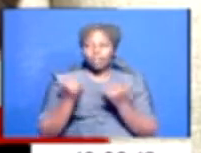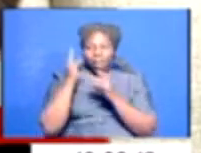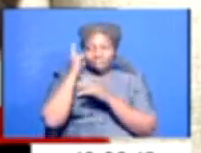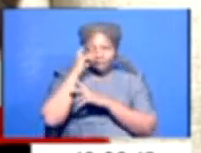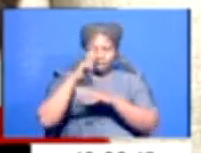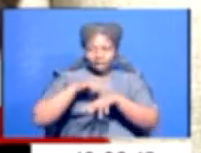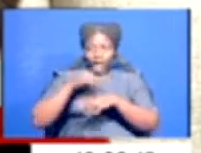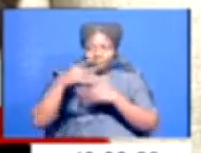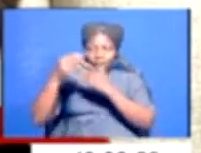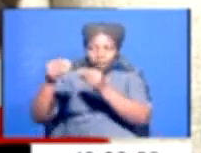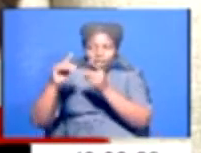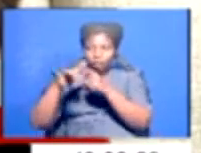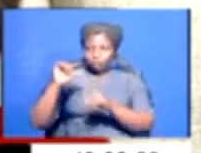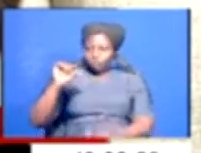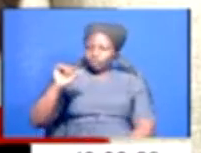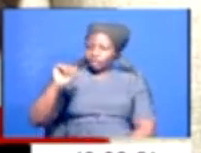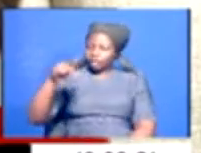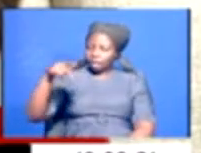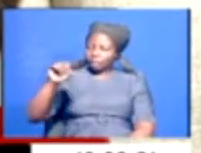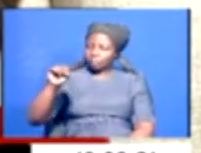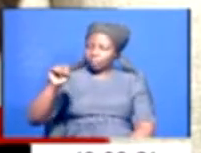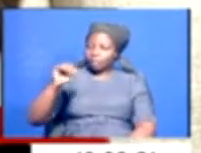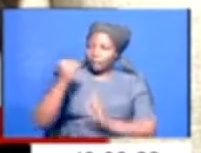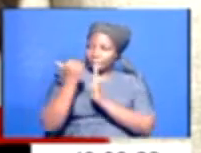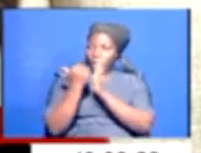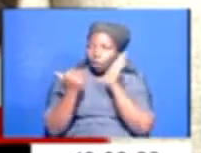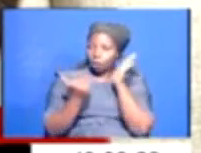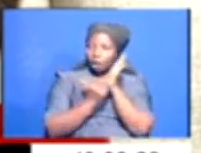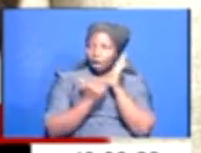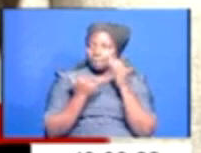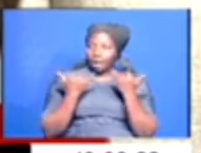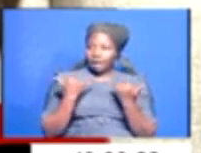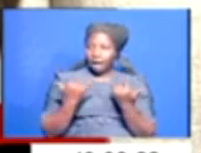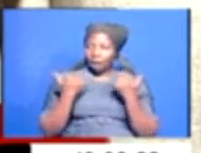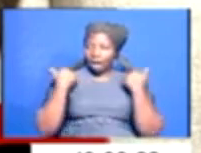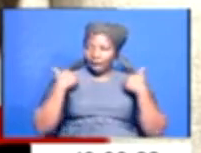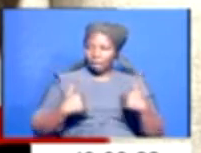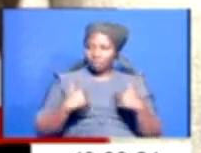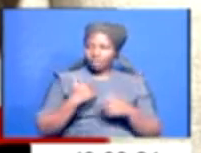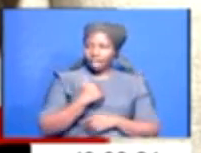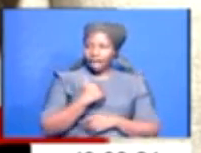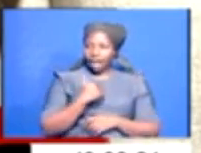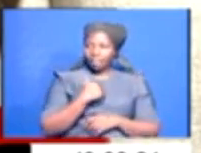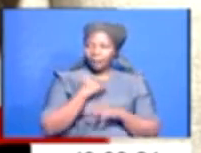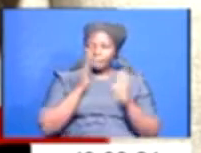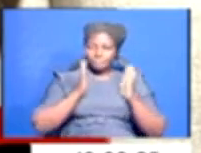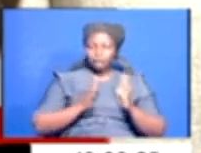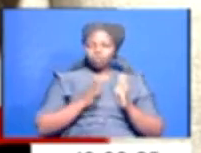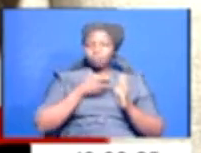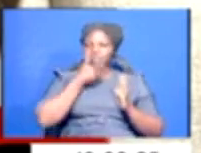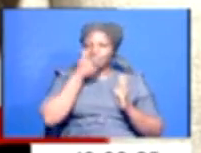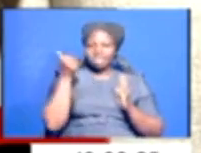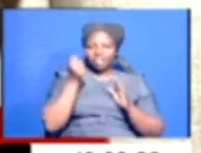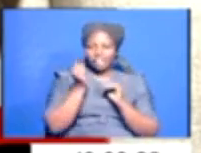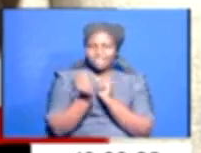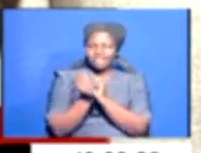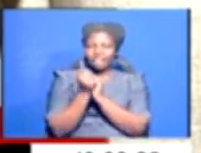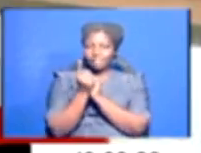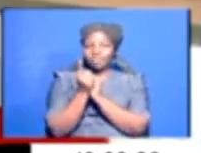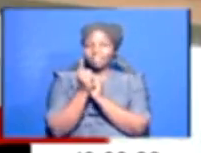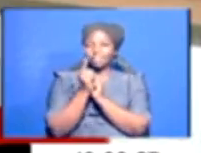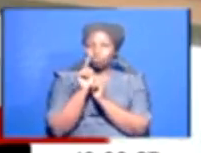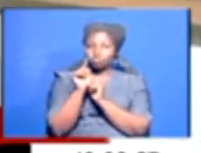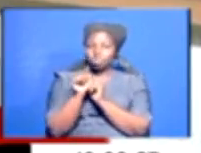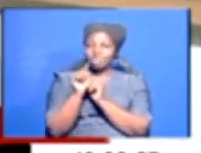CAPS program, right now I have a personal best of 11:20. Yeah. Which means